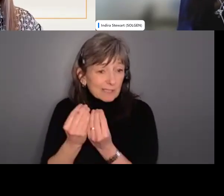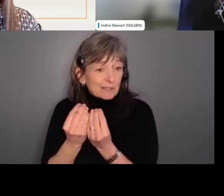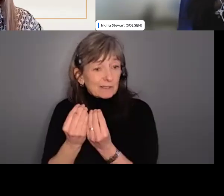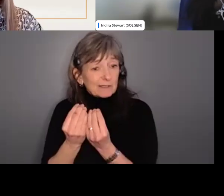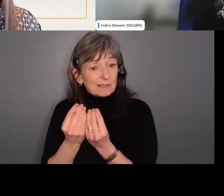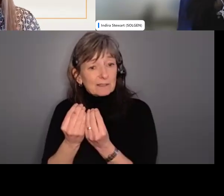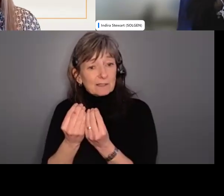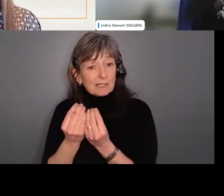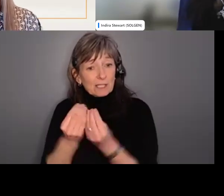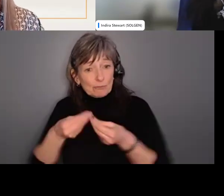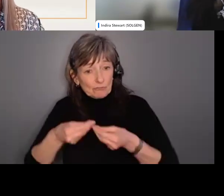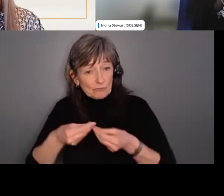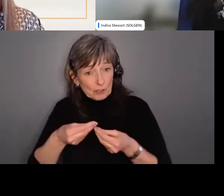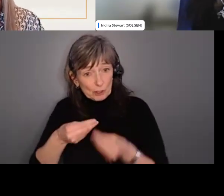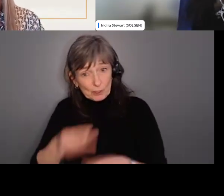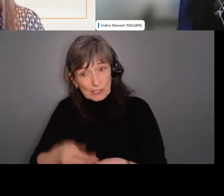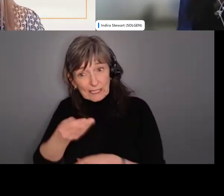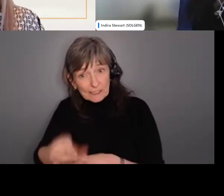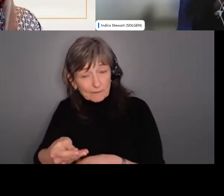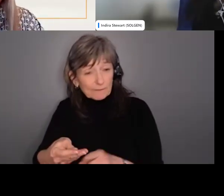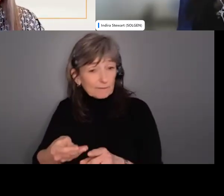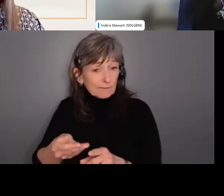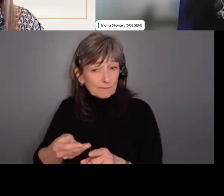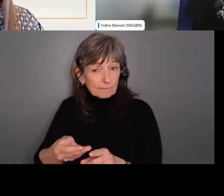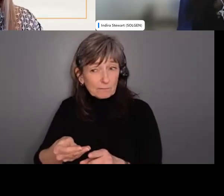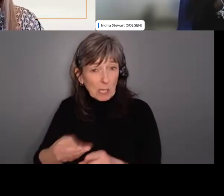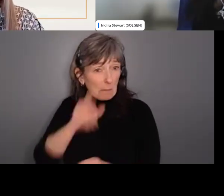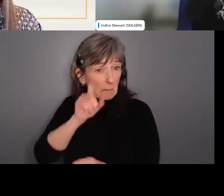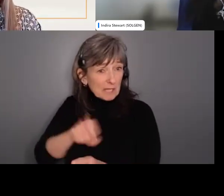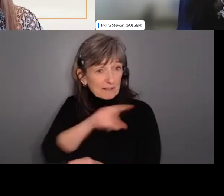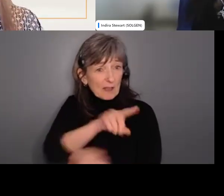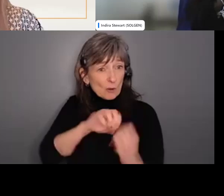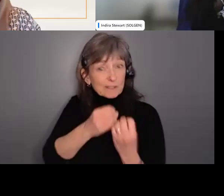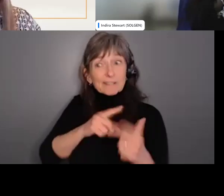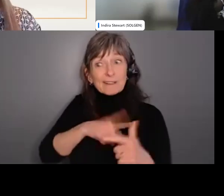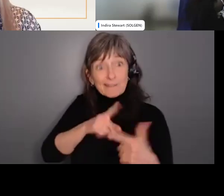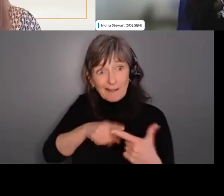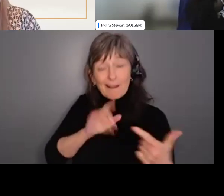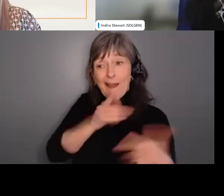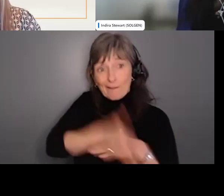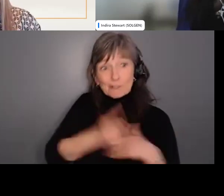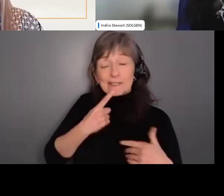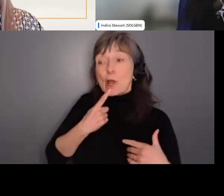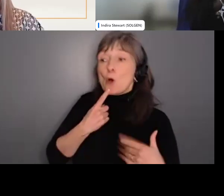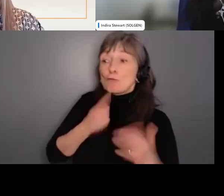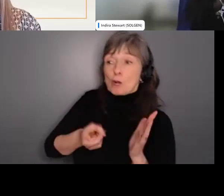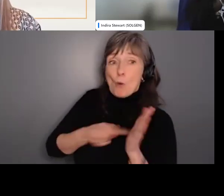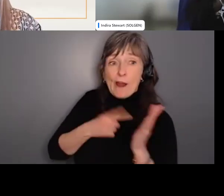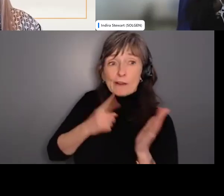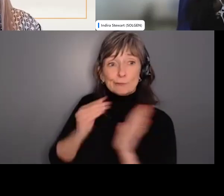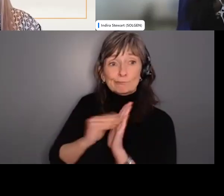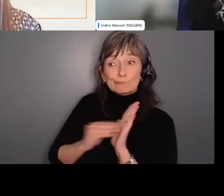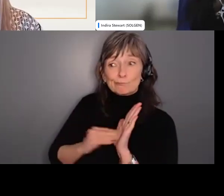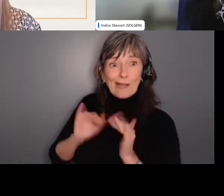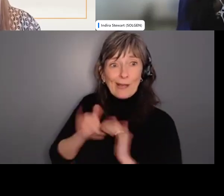that they're taking, or is there any mandatory obligation there, or do you reach out to those organizations, or how does